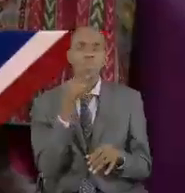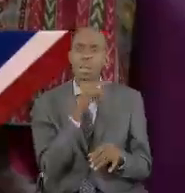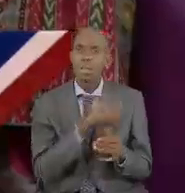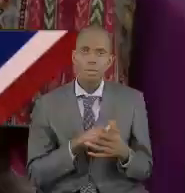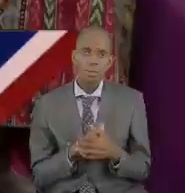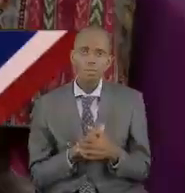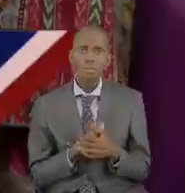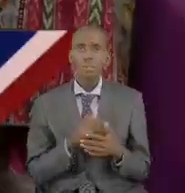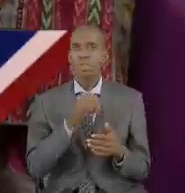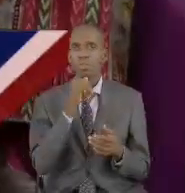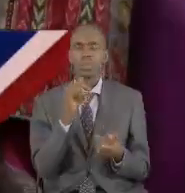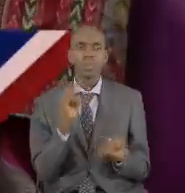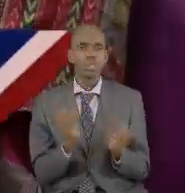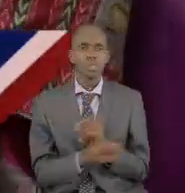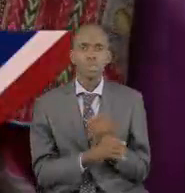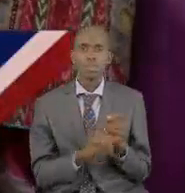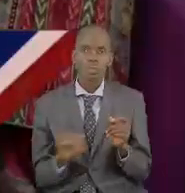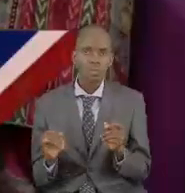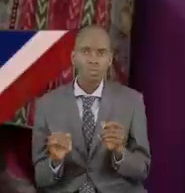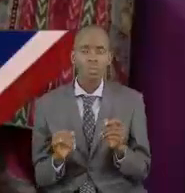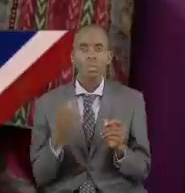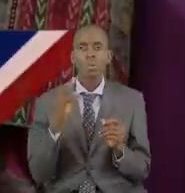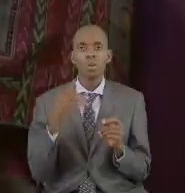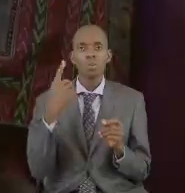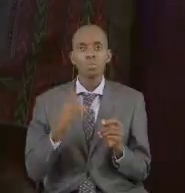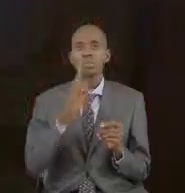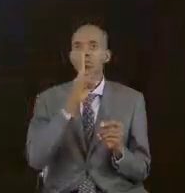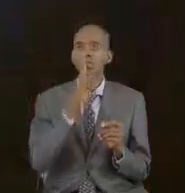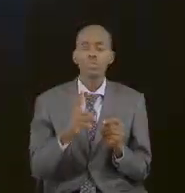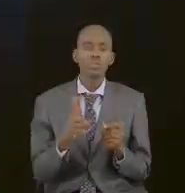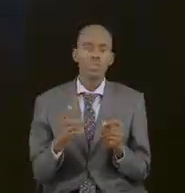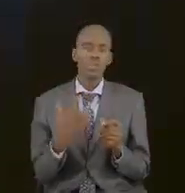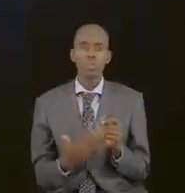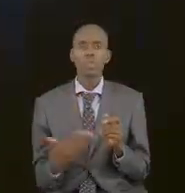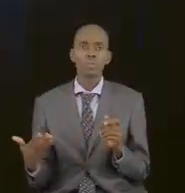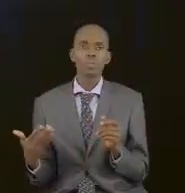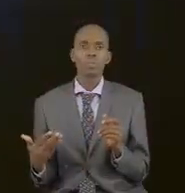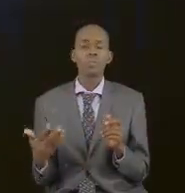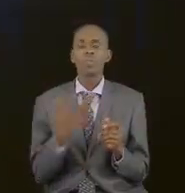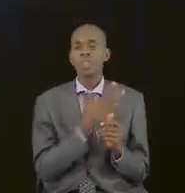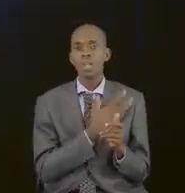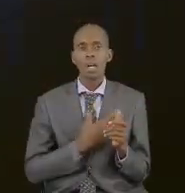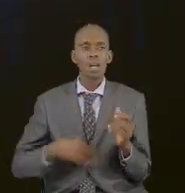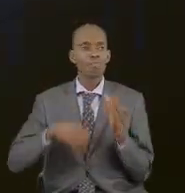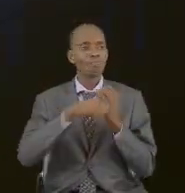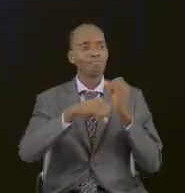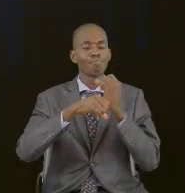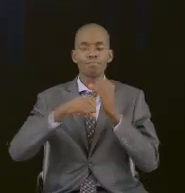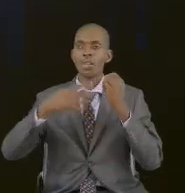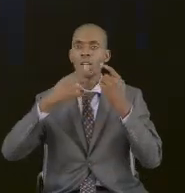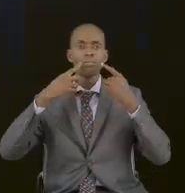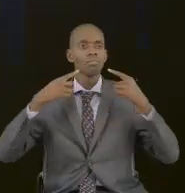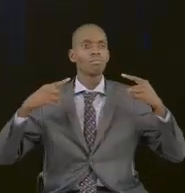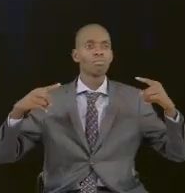not changing of the real thing and publicizing and proclaiming